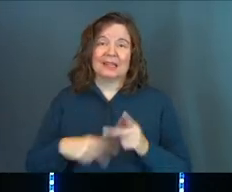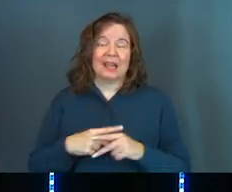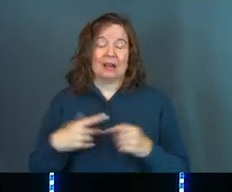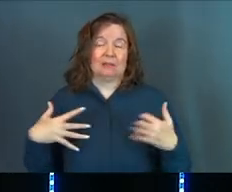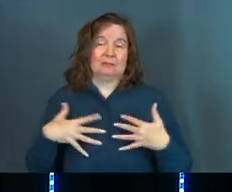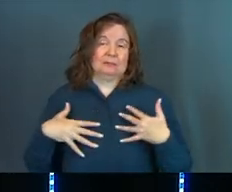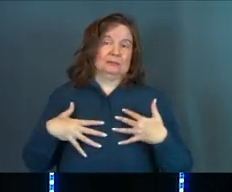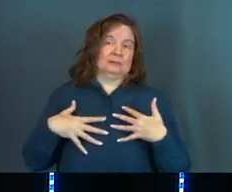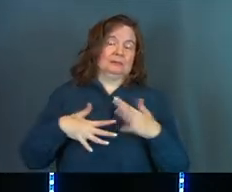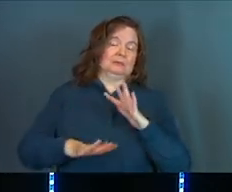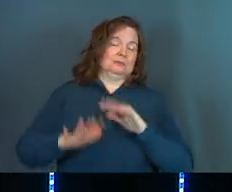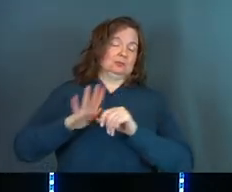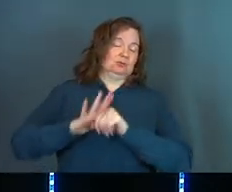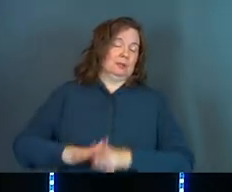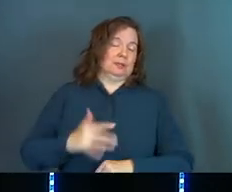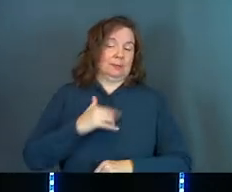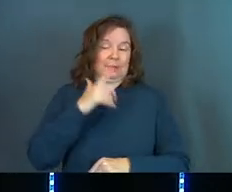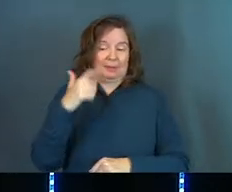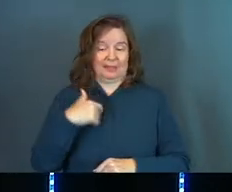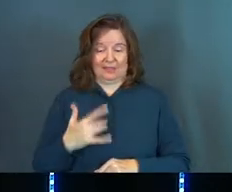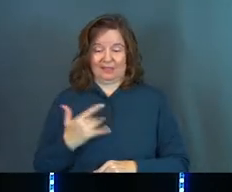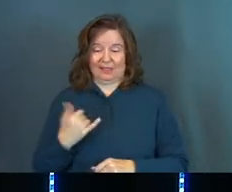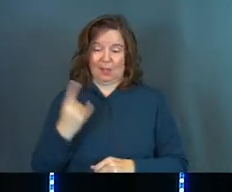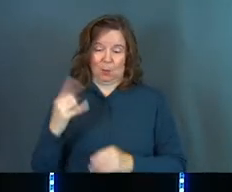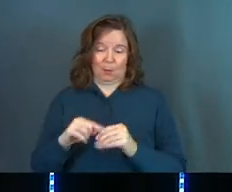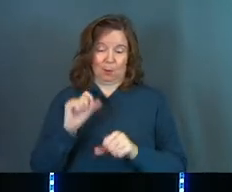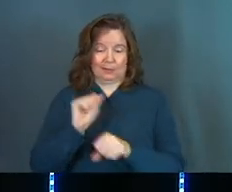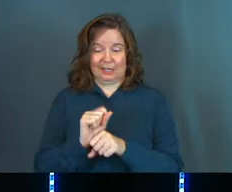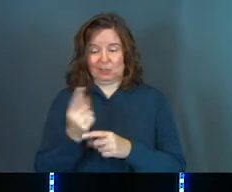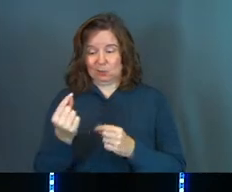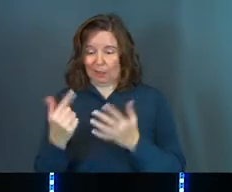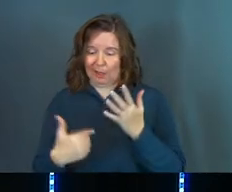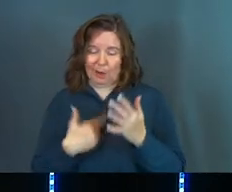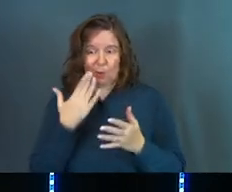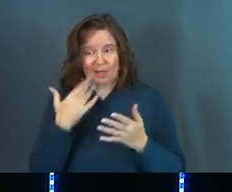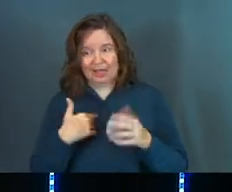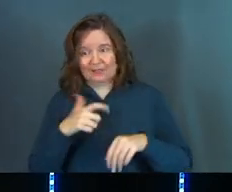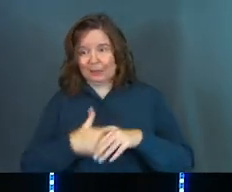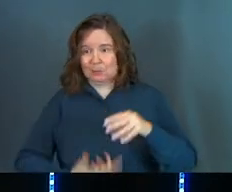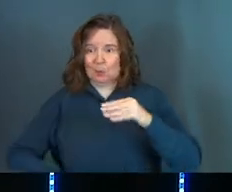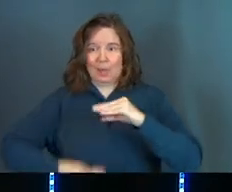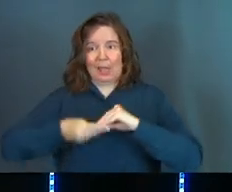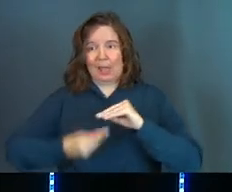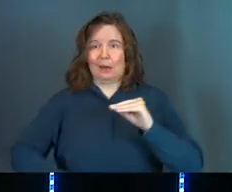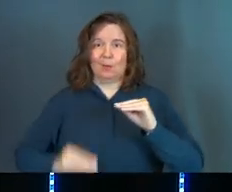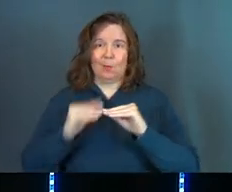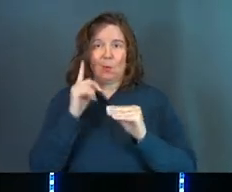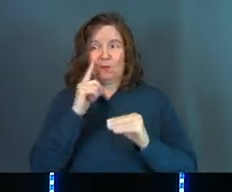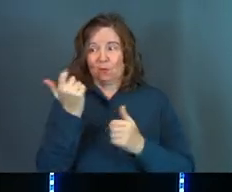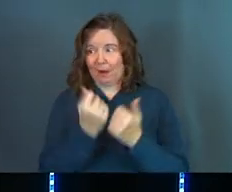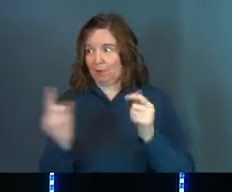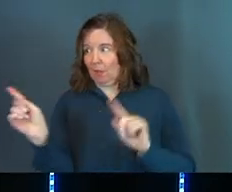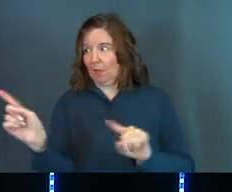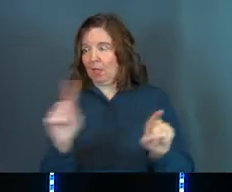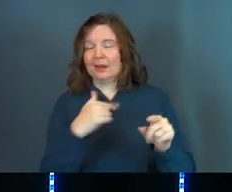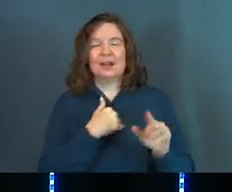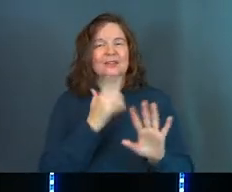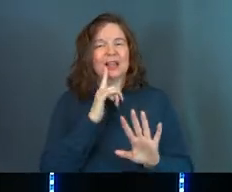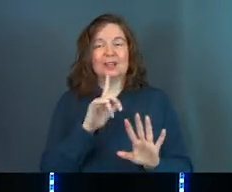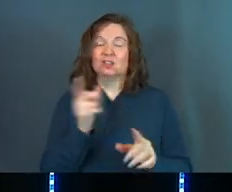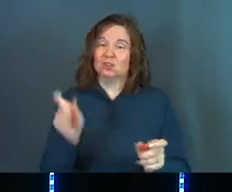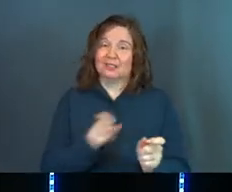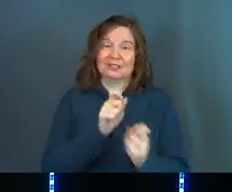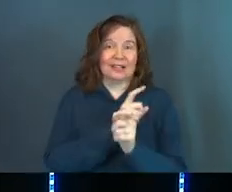of freaks me out, and it kind of stresses me, because this feels like one more task to do, and I don't know that I have time to do this for everybody. And I would say